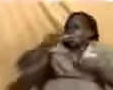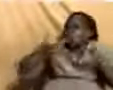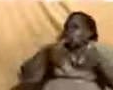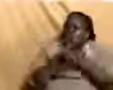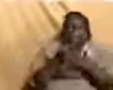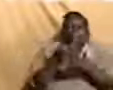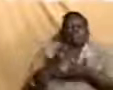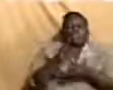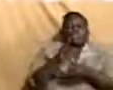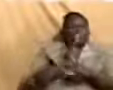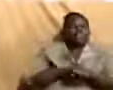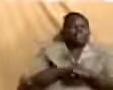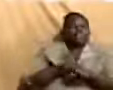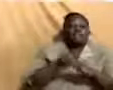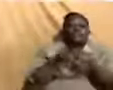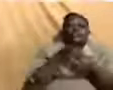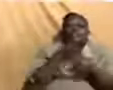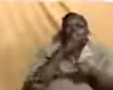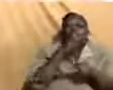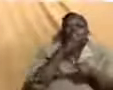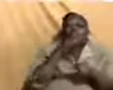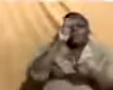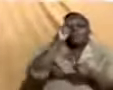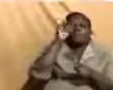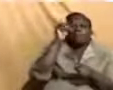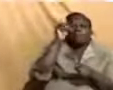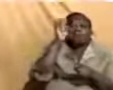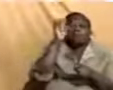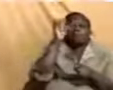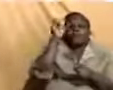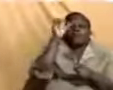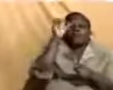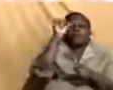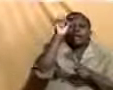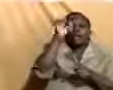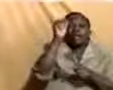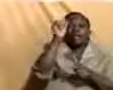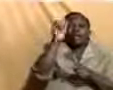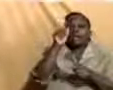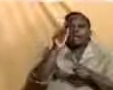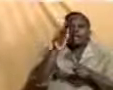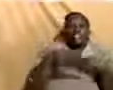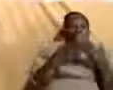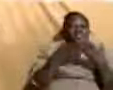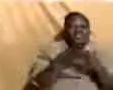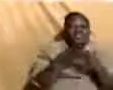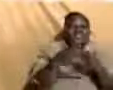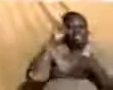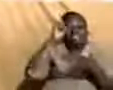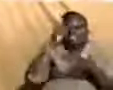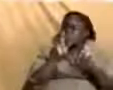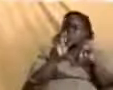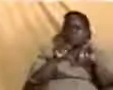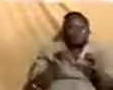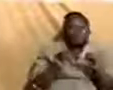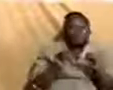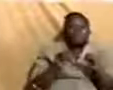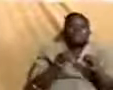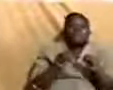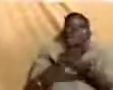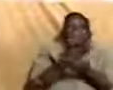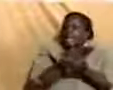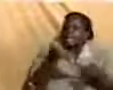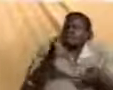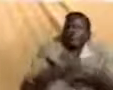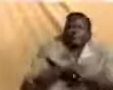Omoke, because other parties have donated the time to the AG and the IBC. I think let's give the other petition of appeal also some fair time. So any